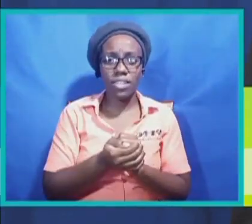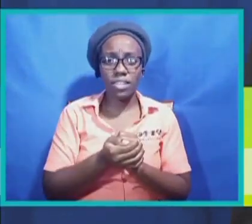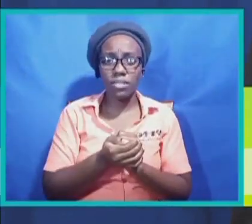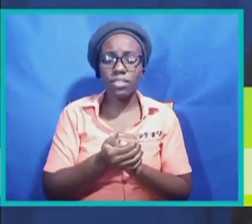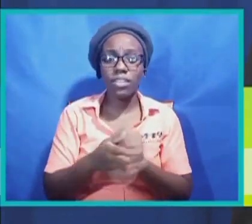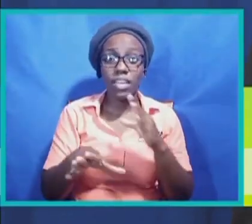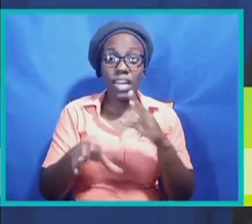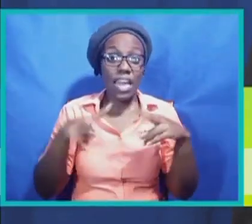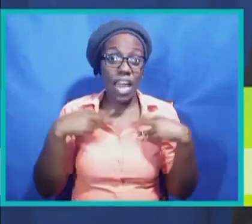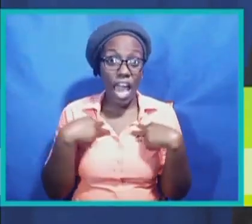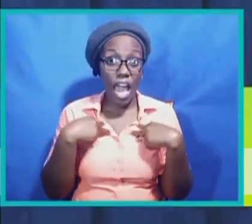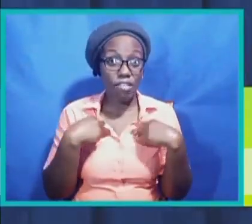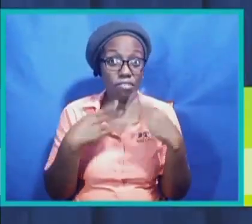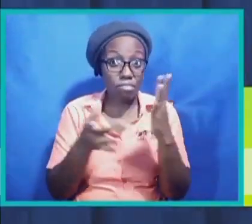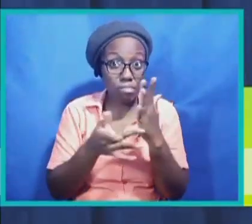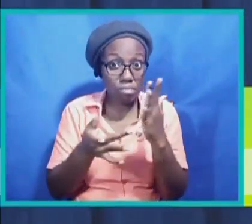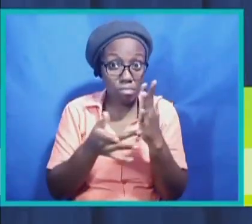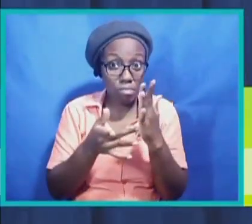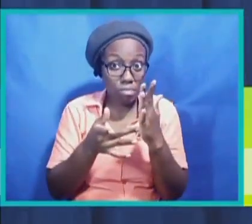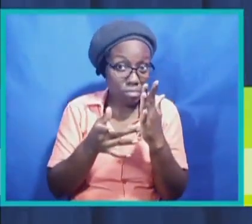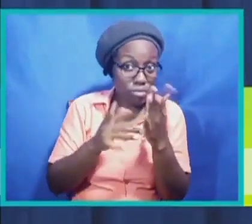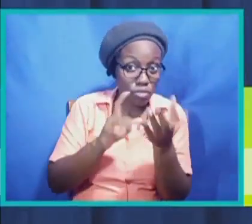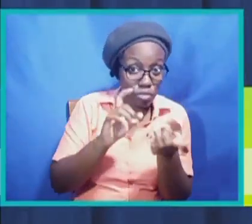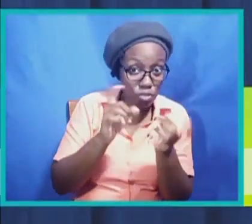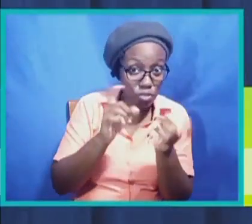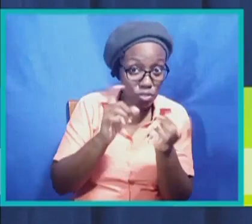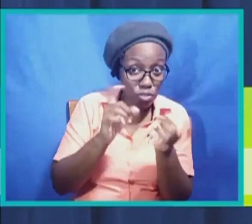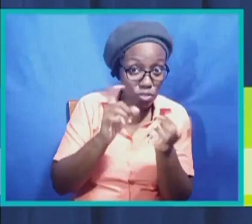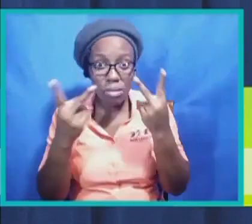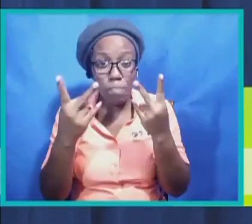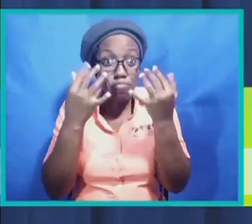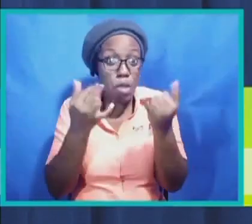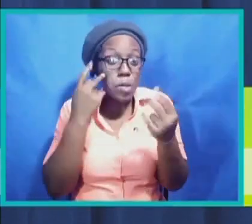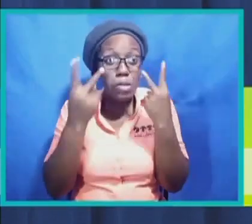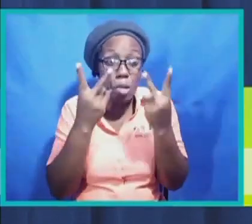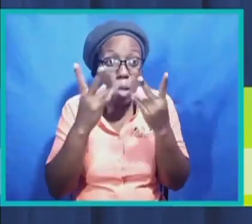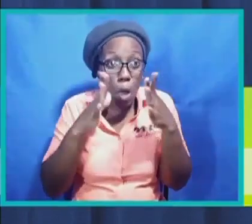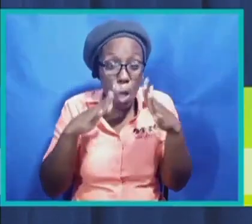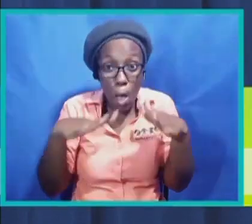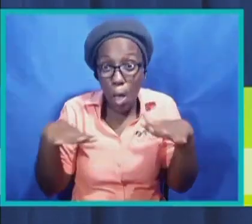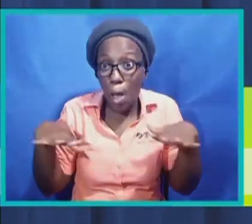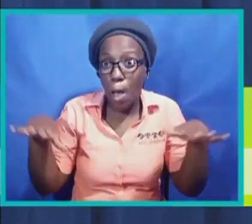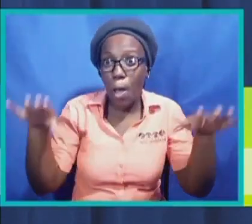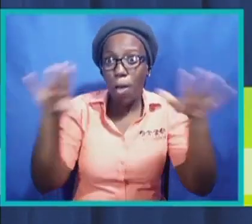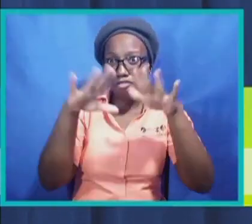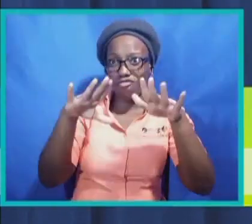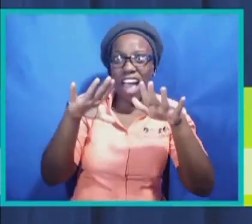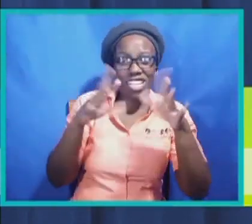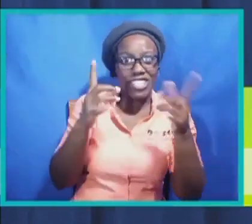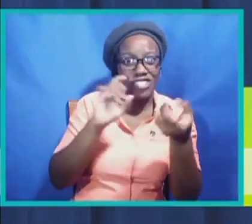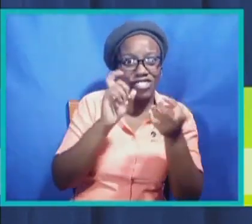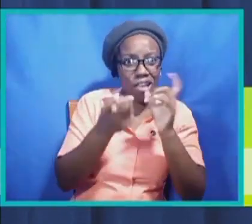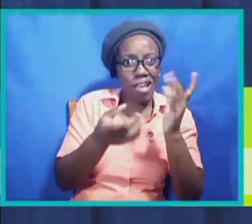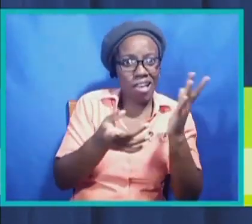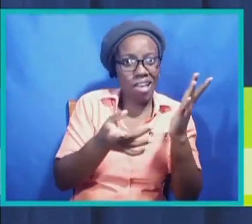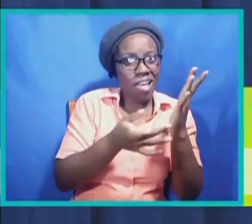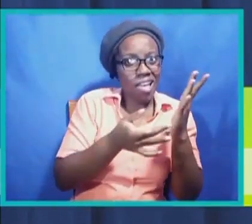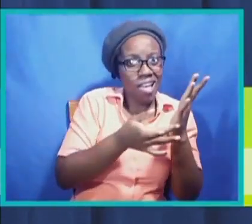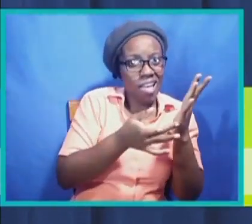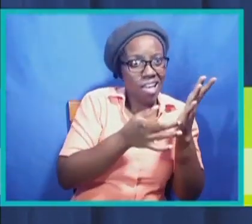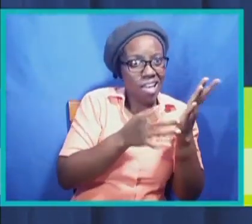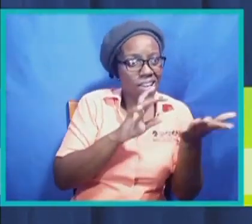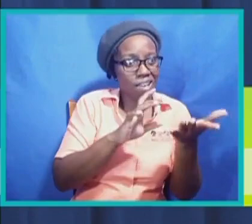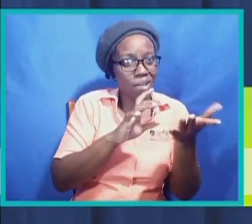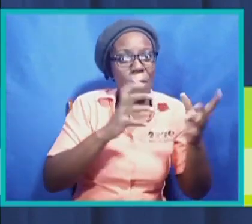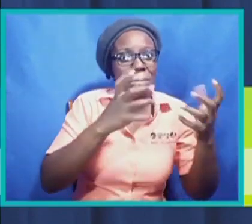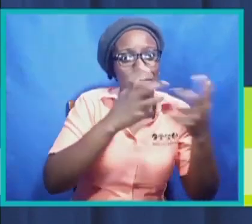look around now, everyone is into that digital lifestyle. And you also have to factor in the way students learn. We